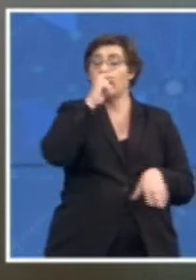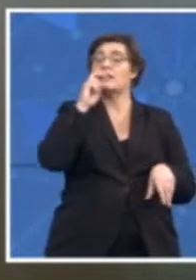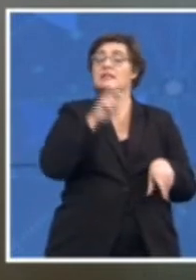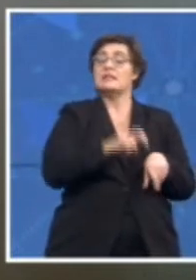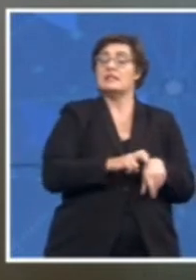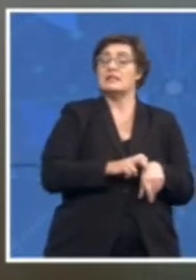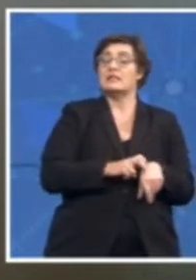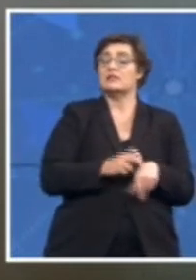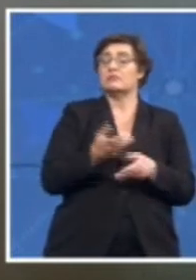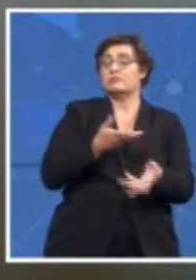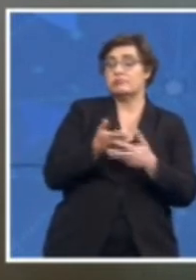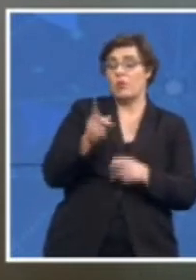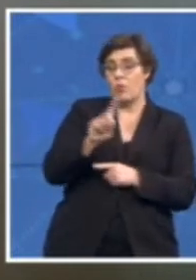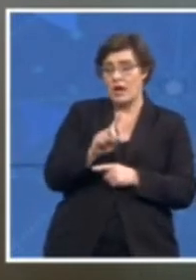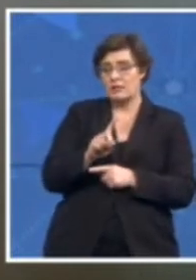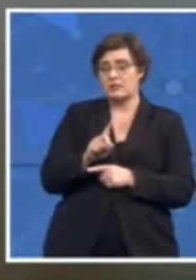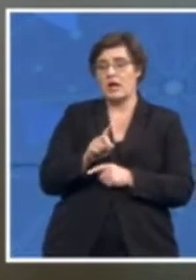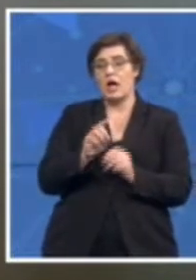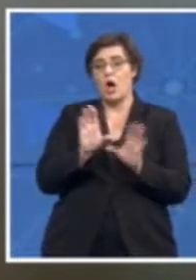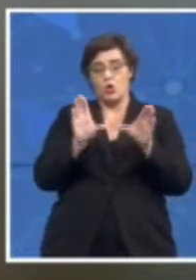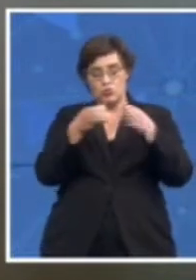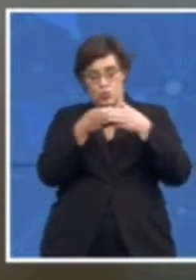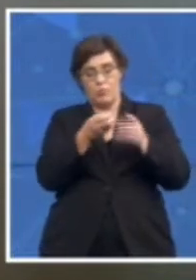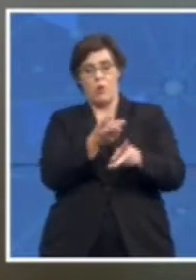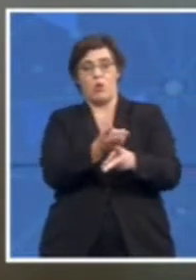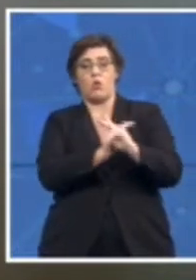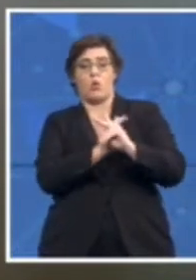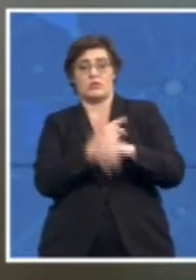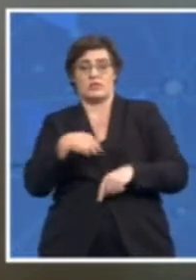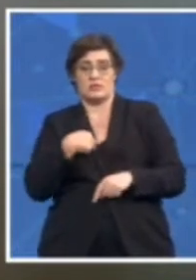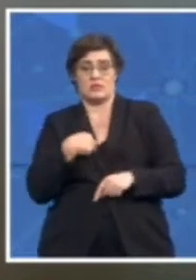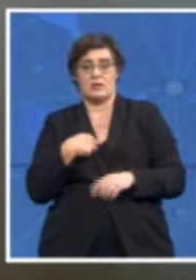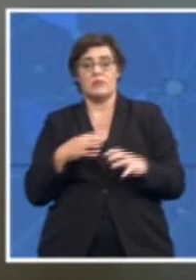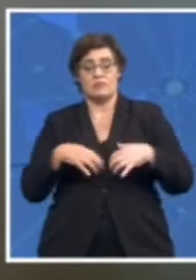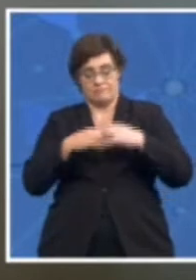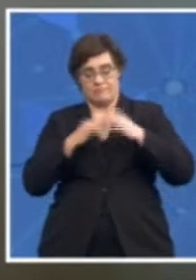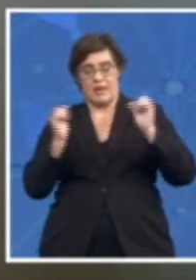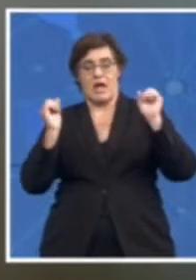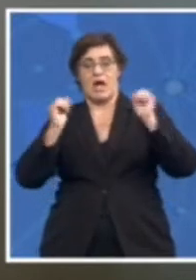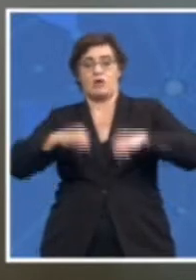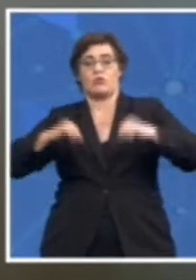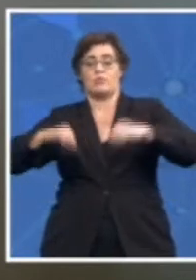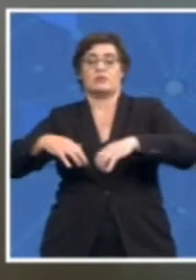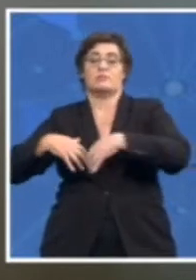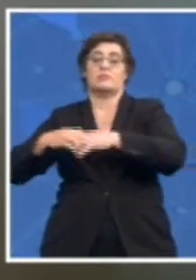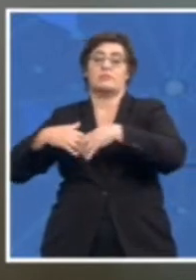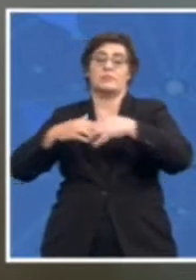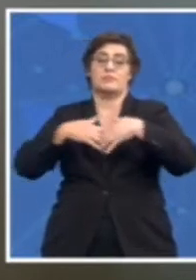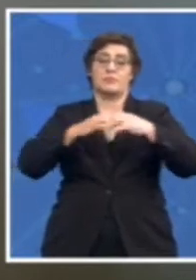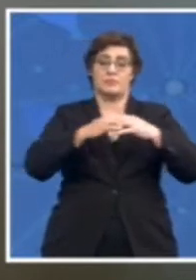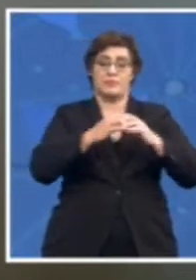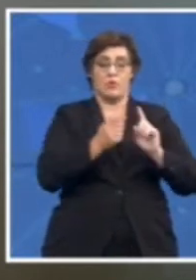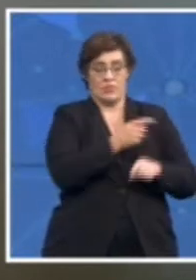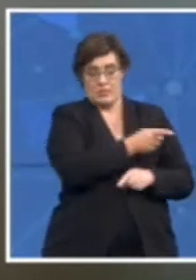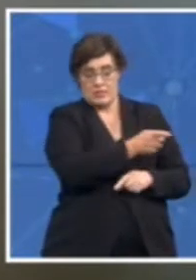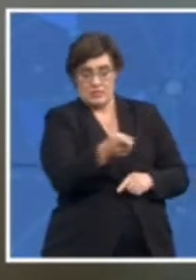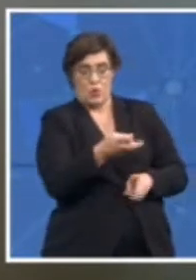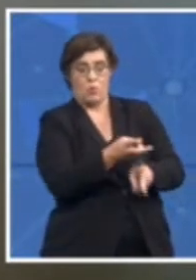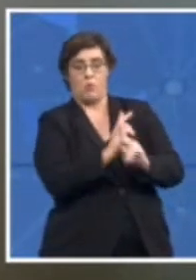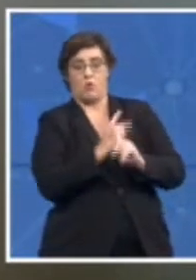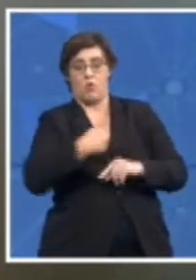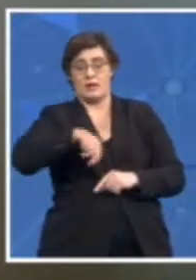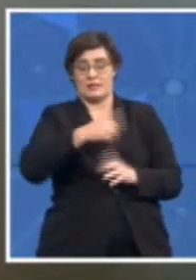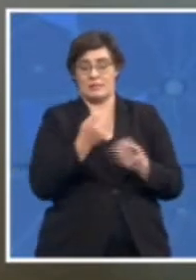and put in place enabling agreements with those lenders so that we